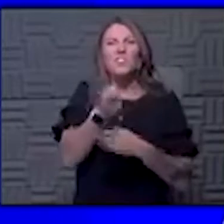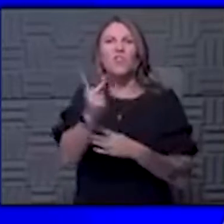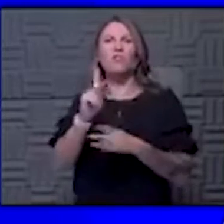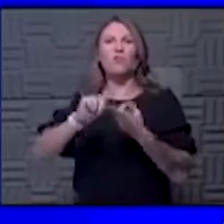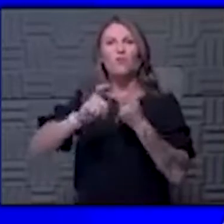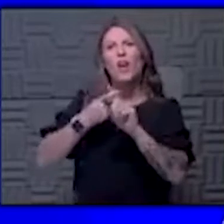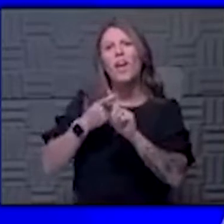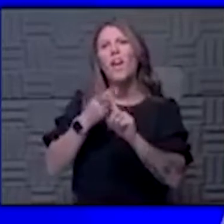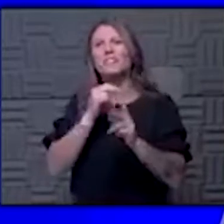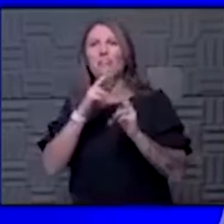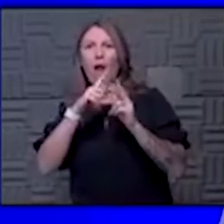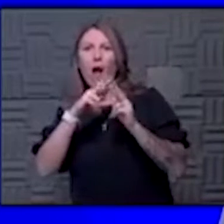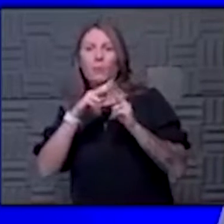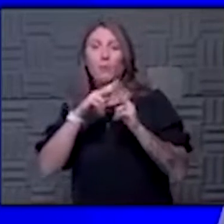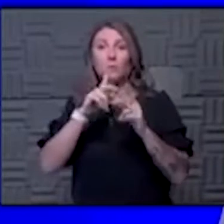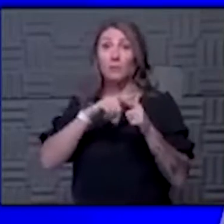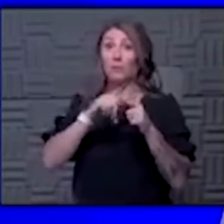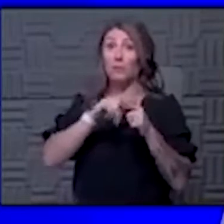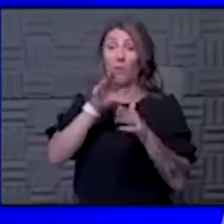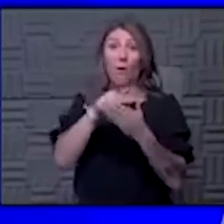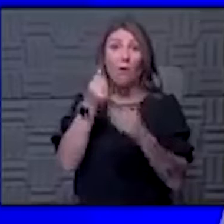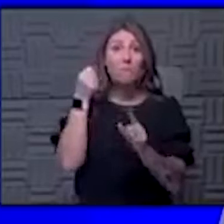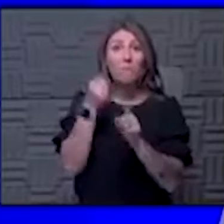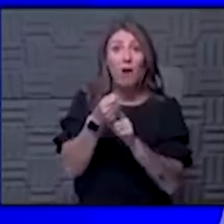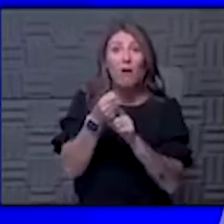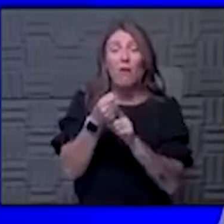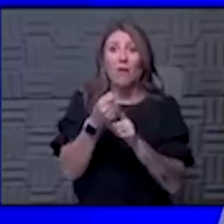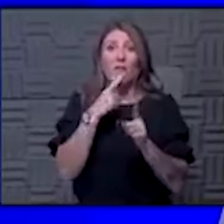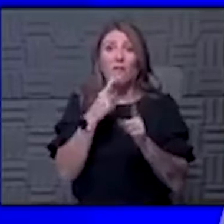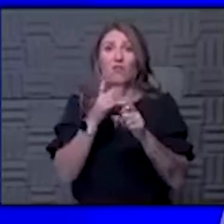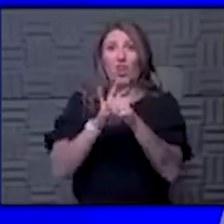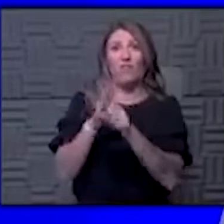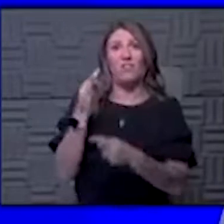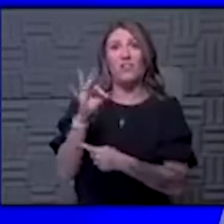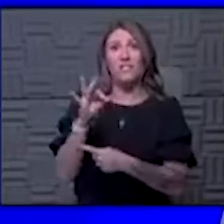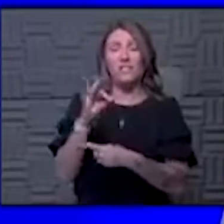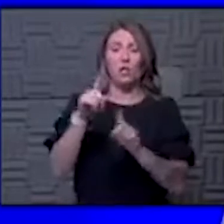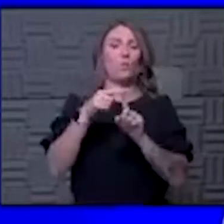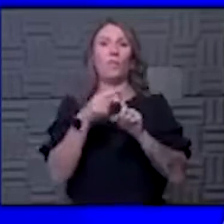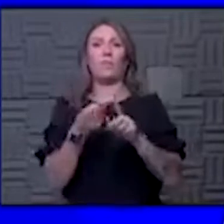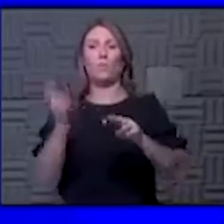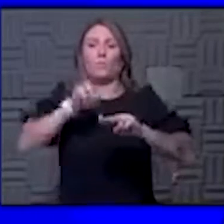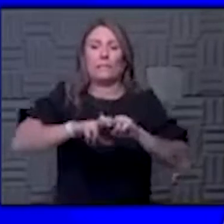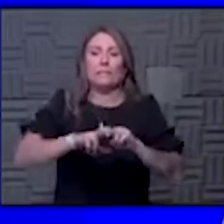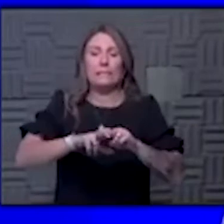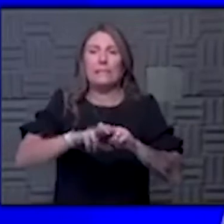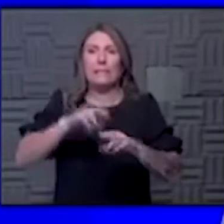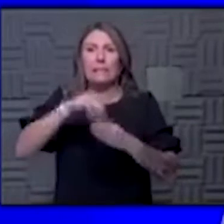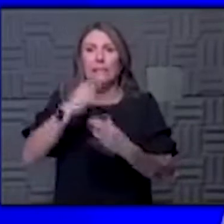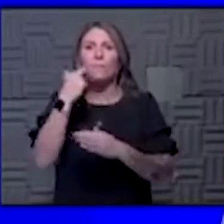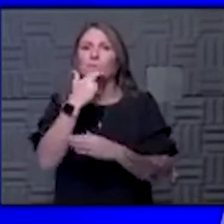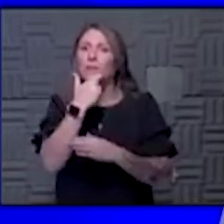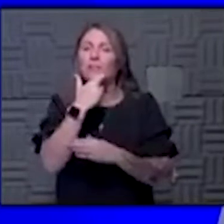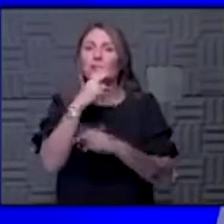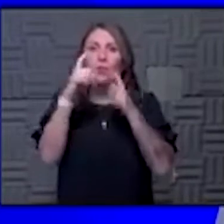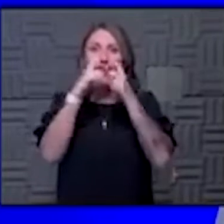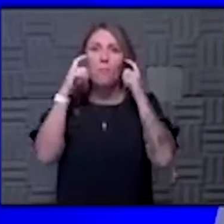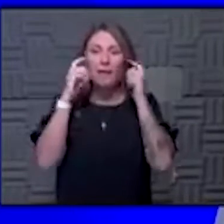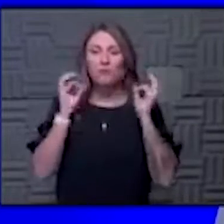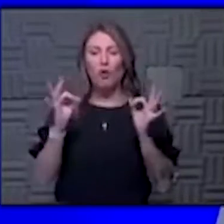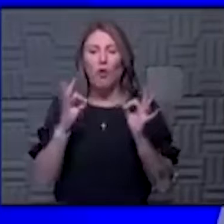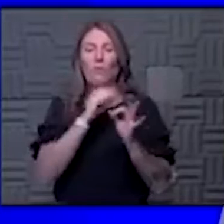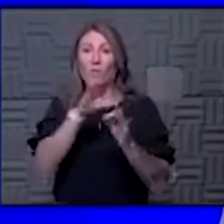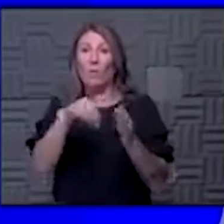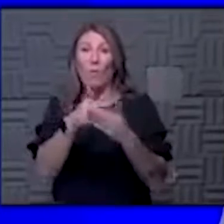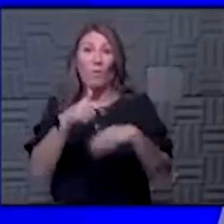and couples, and then all of them seemed to come down with it because once they got down to their seat in the restaurant, they took their mask off and had it off for the